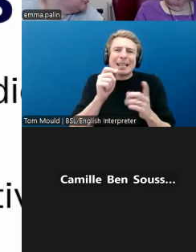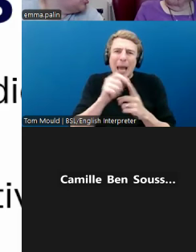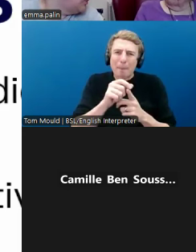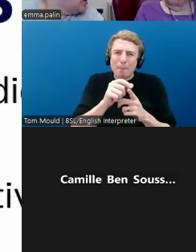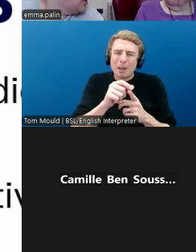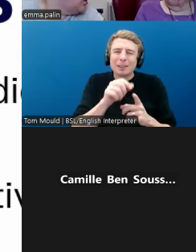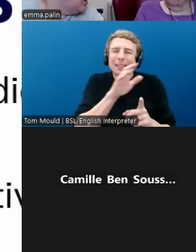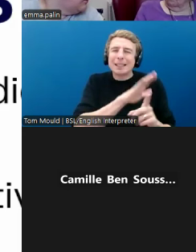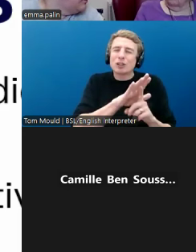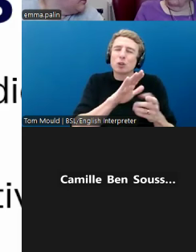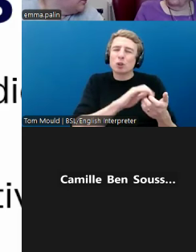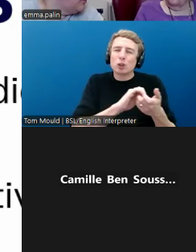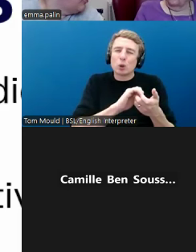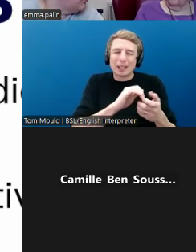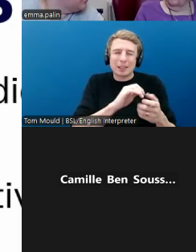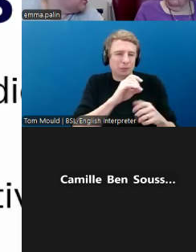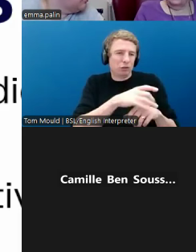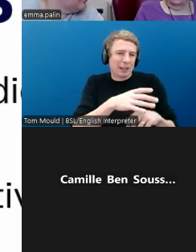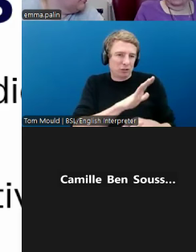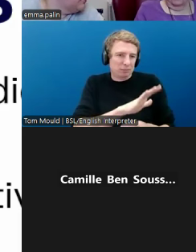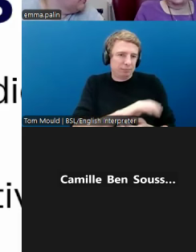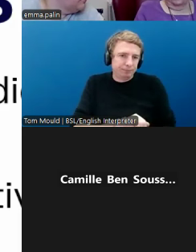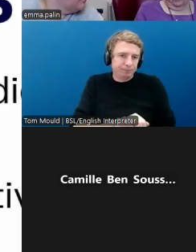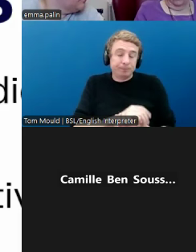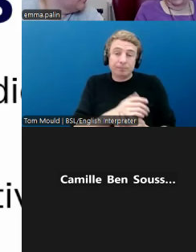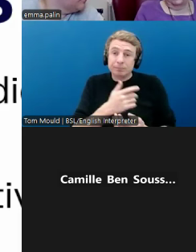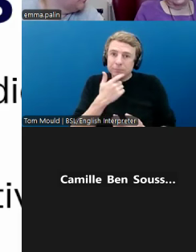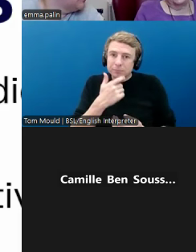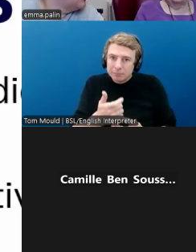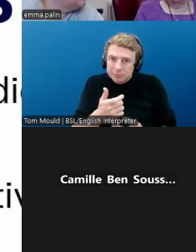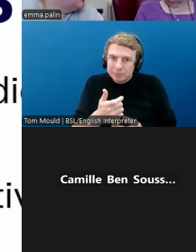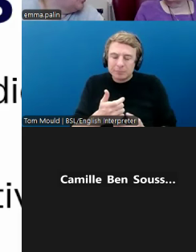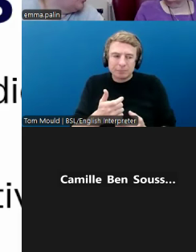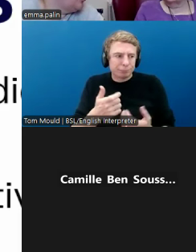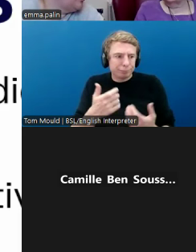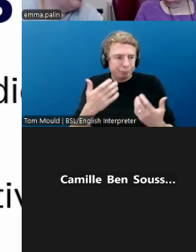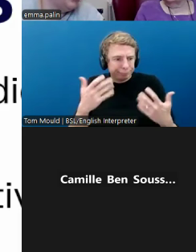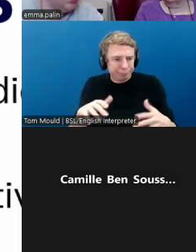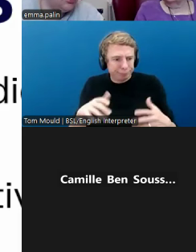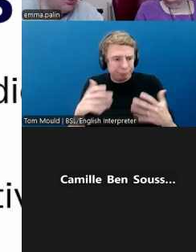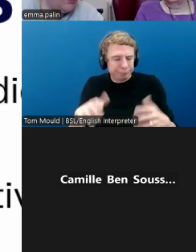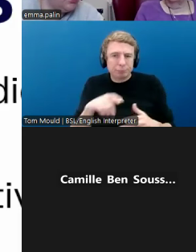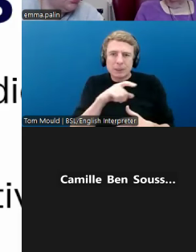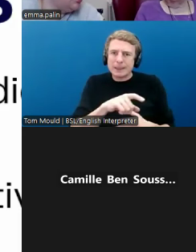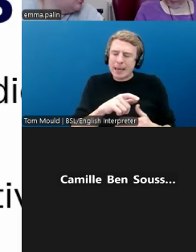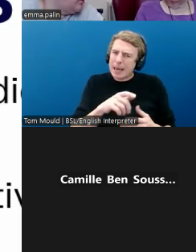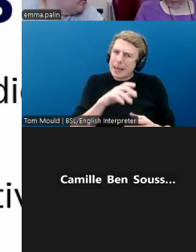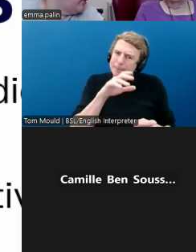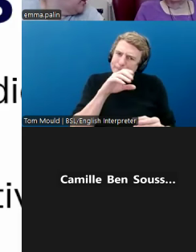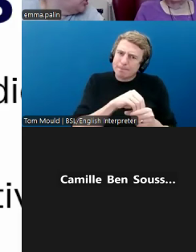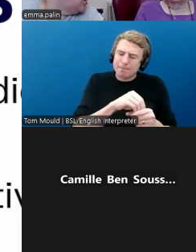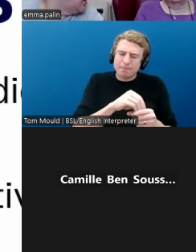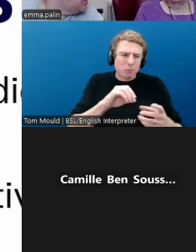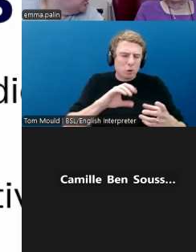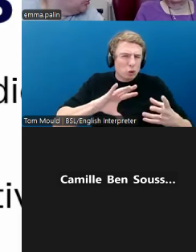creative agent networks. And it was absolutely inspiring to see how seriously creativity is taken